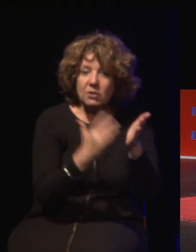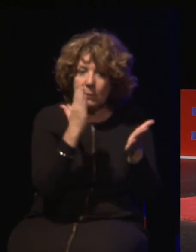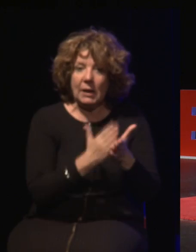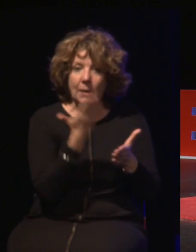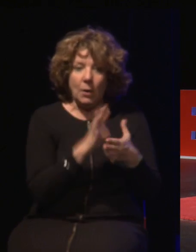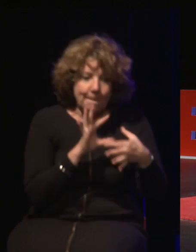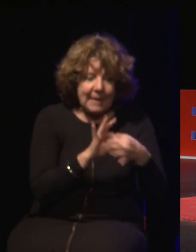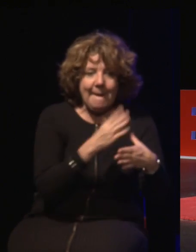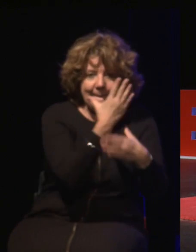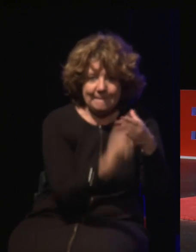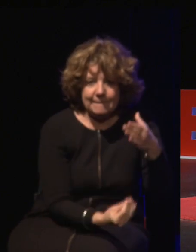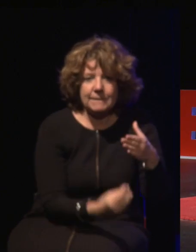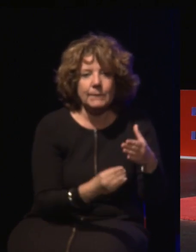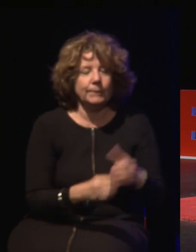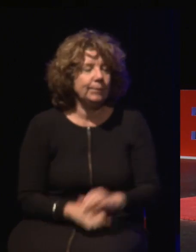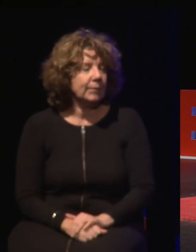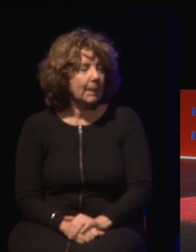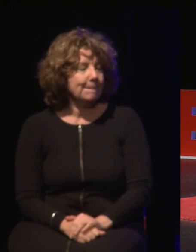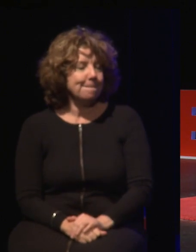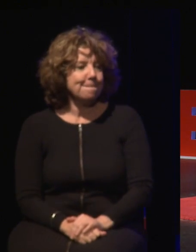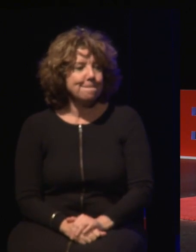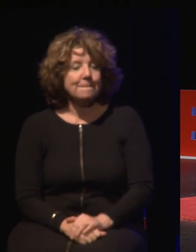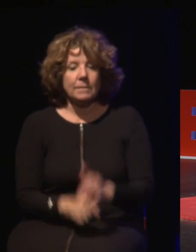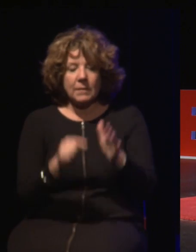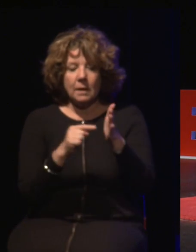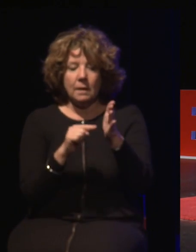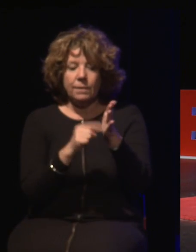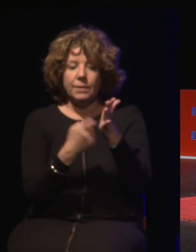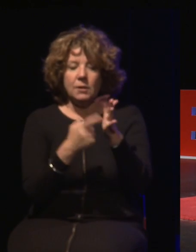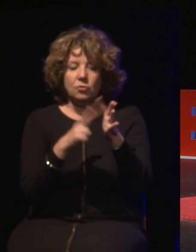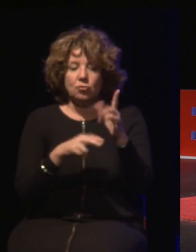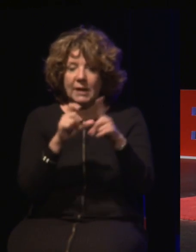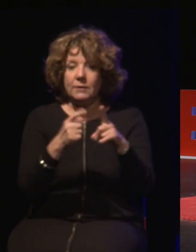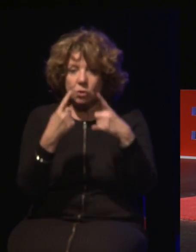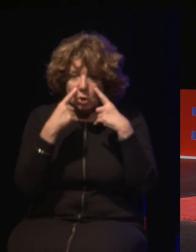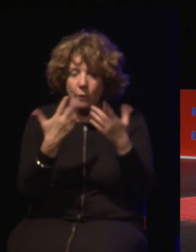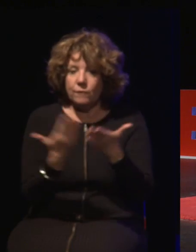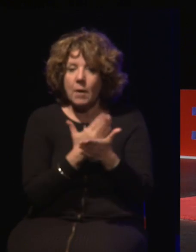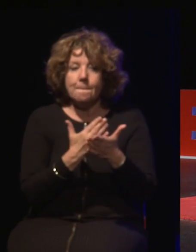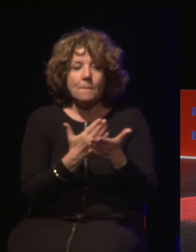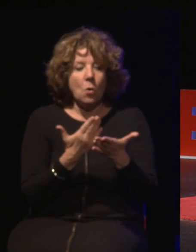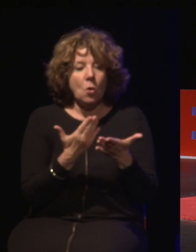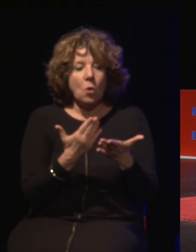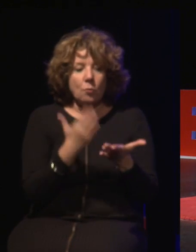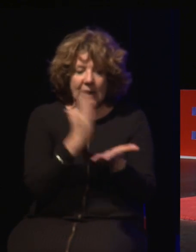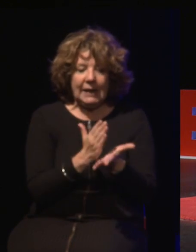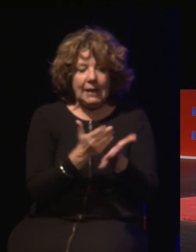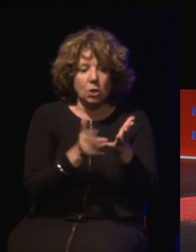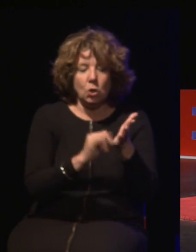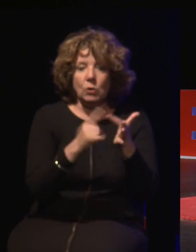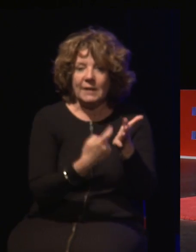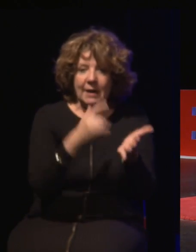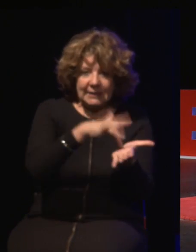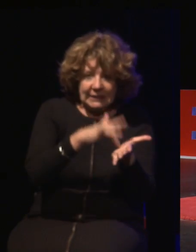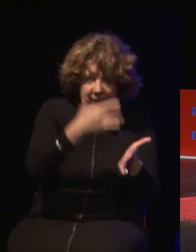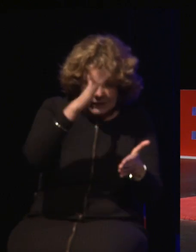These trends show the demand for more engaging and user-centred experiences. Our standards for how we engage